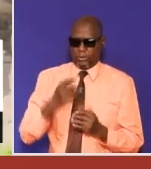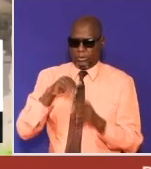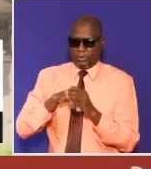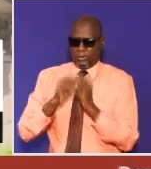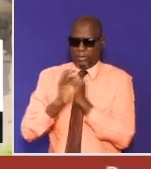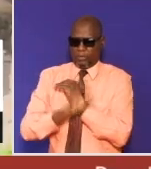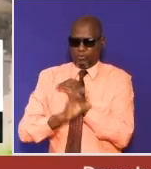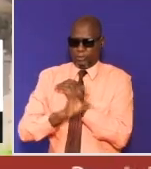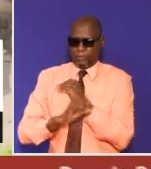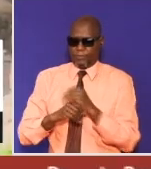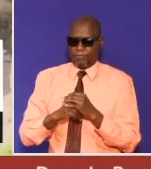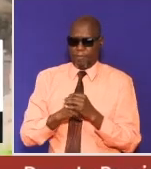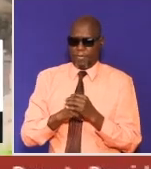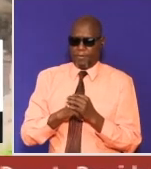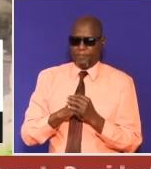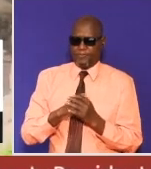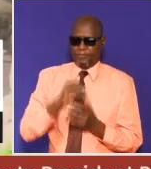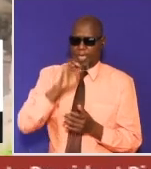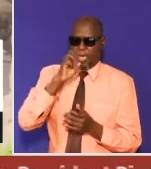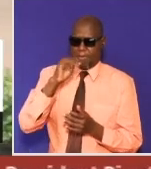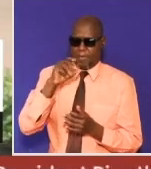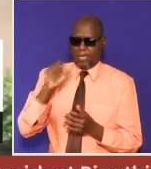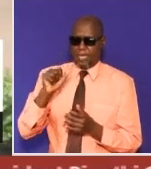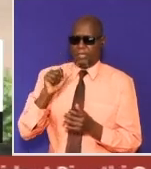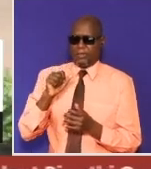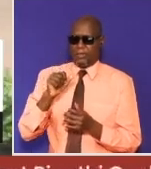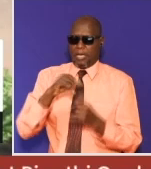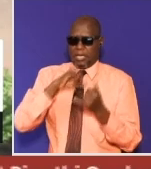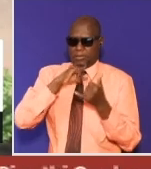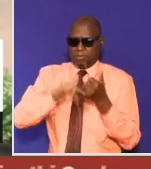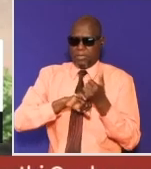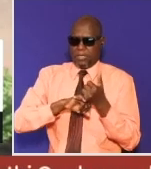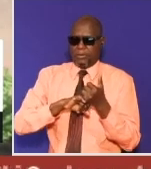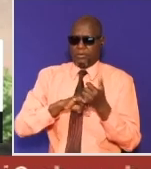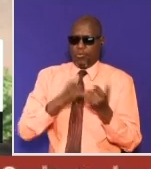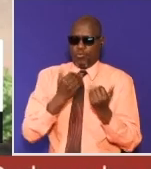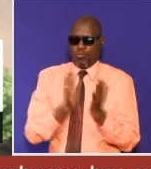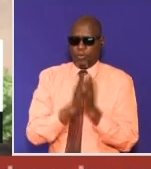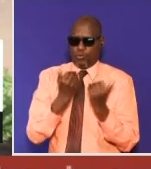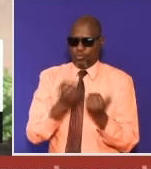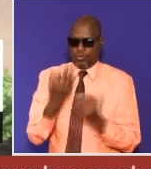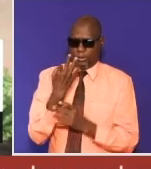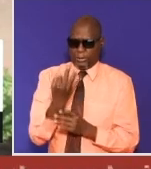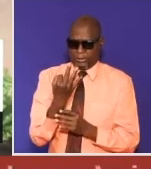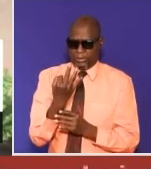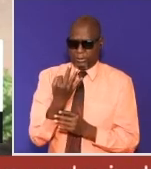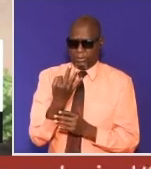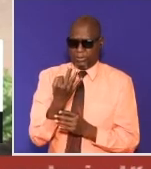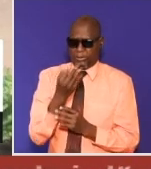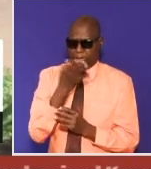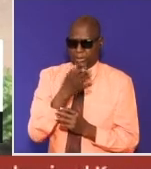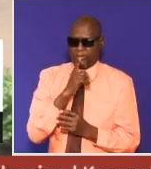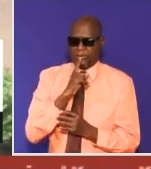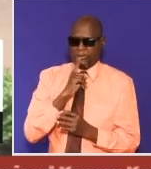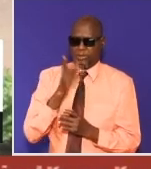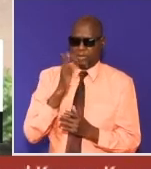Emily's husband, John Wekesa Wamukota, who stays with their three children in downtown Egikoro village, Senior Reward in Trans Nzoia County, says that